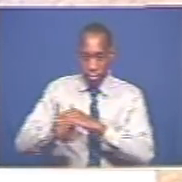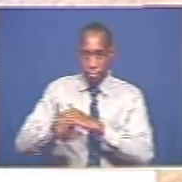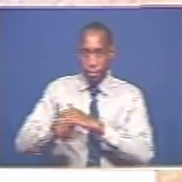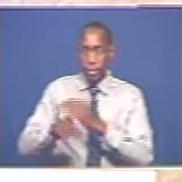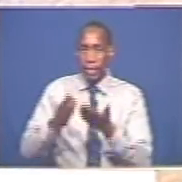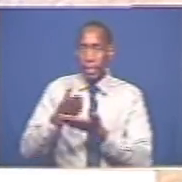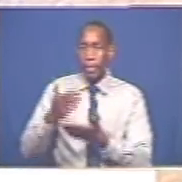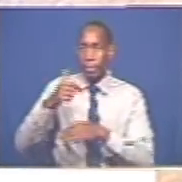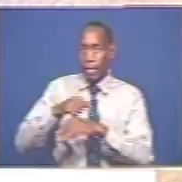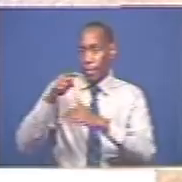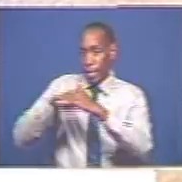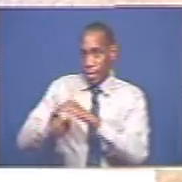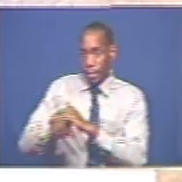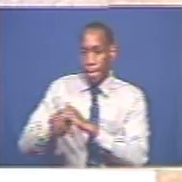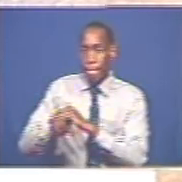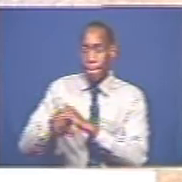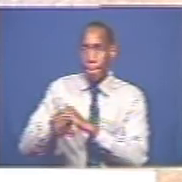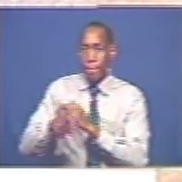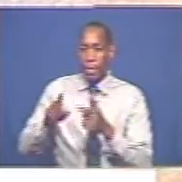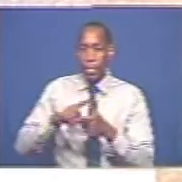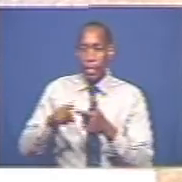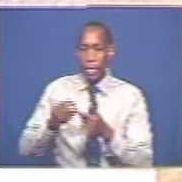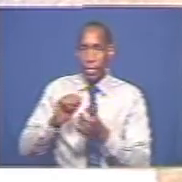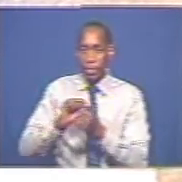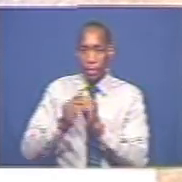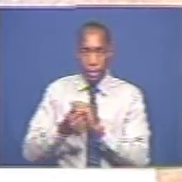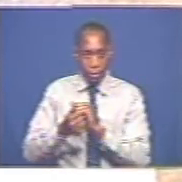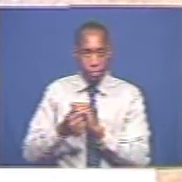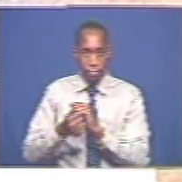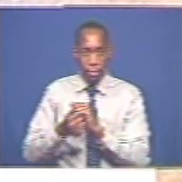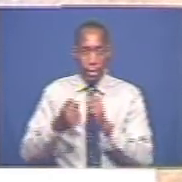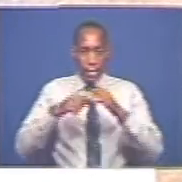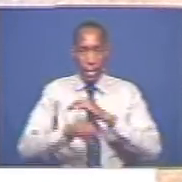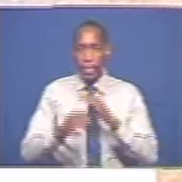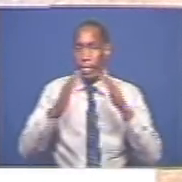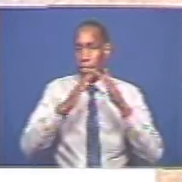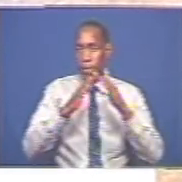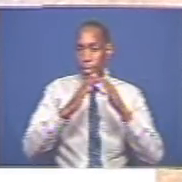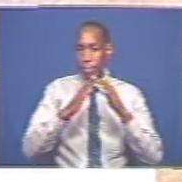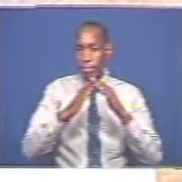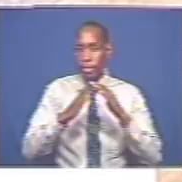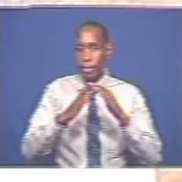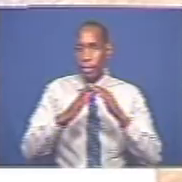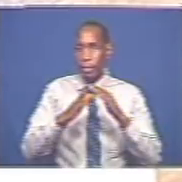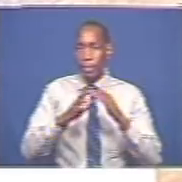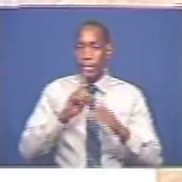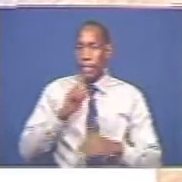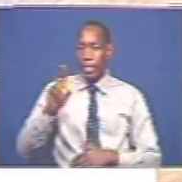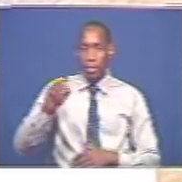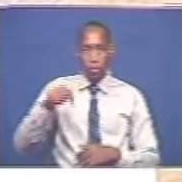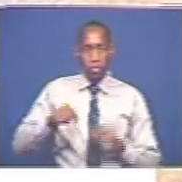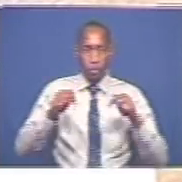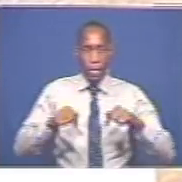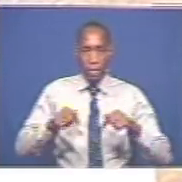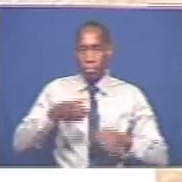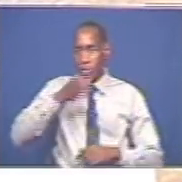Sometimes I would even enter, and then I change my mind. I go to the washroom, and I said, no, I won't do this today. And